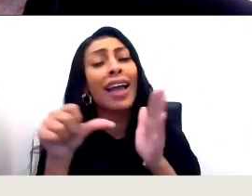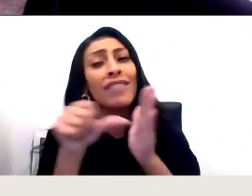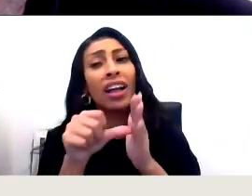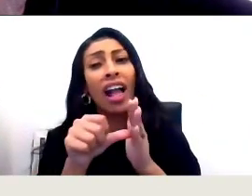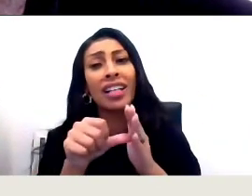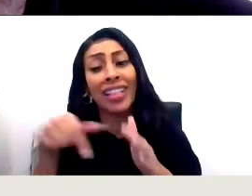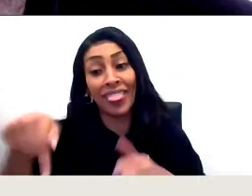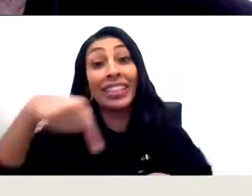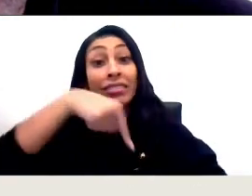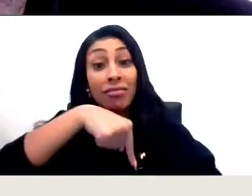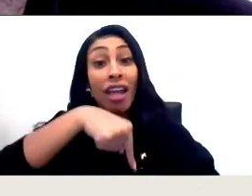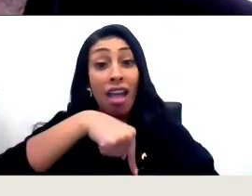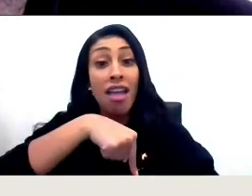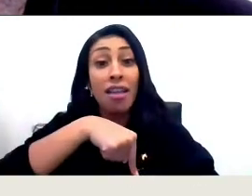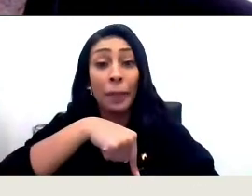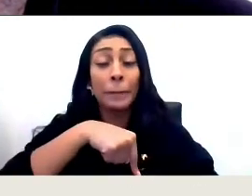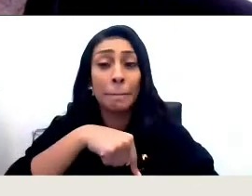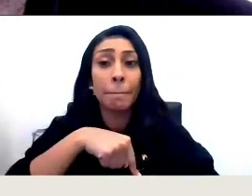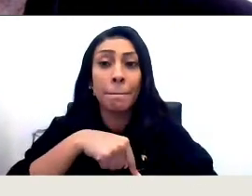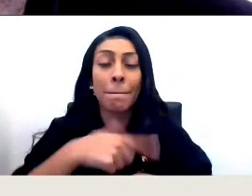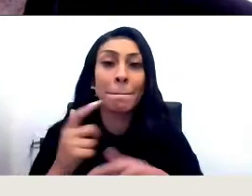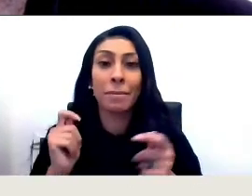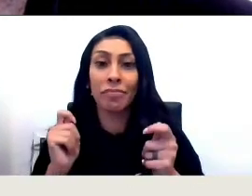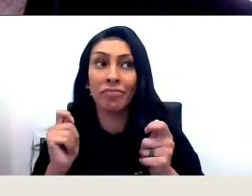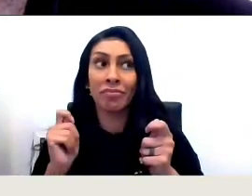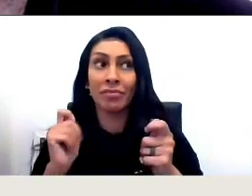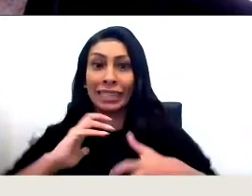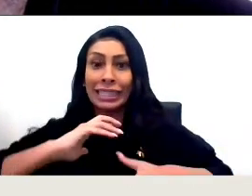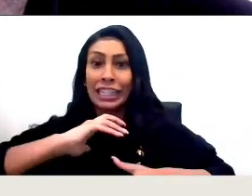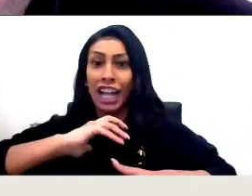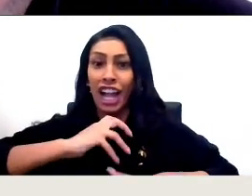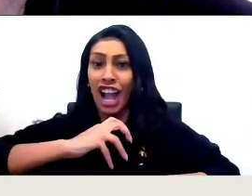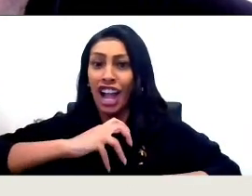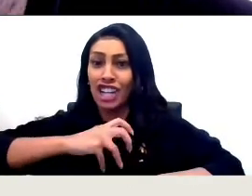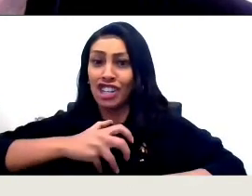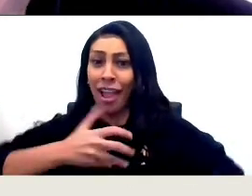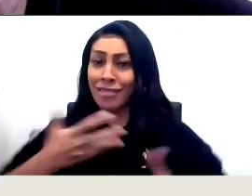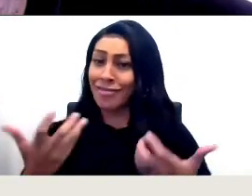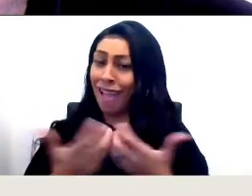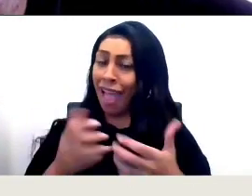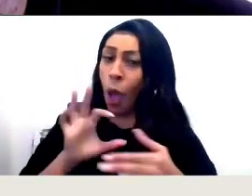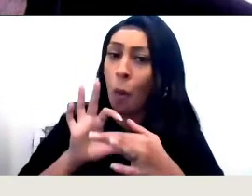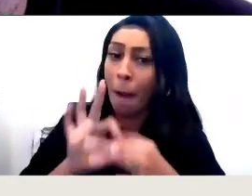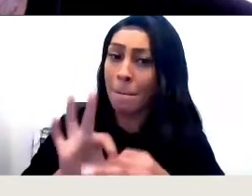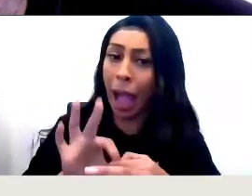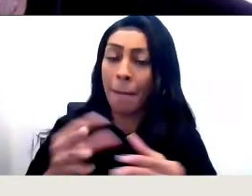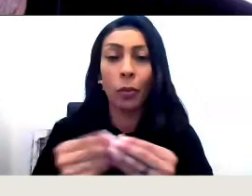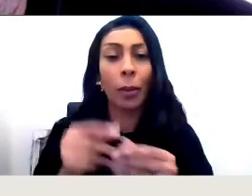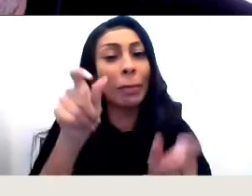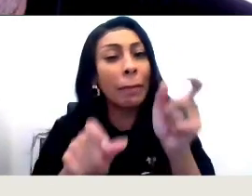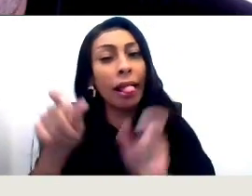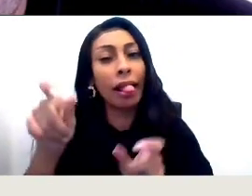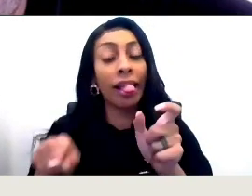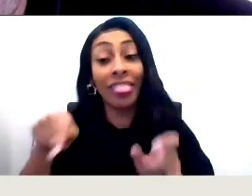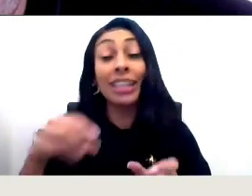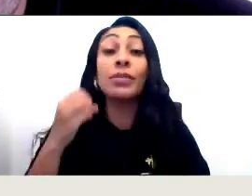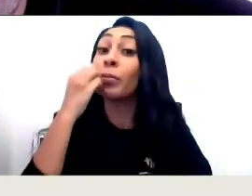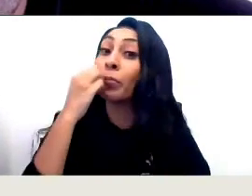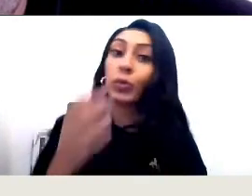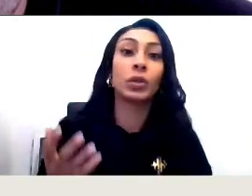this time is adjusting how we connect with people, you know. And this is a